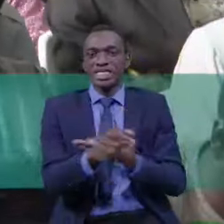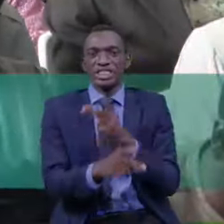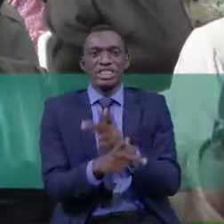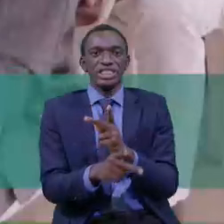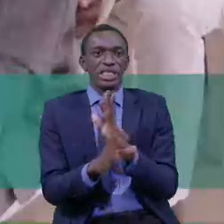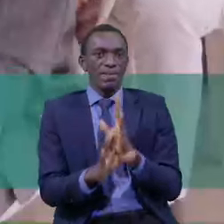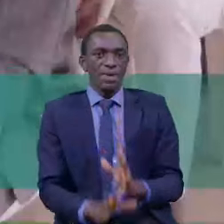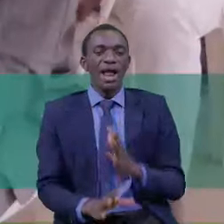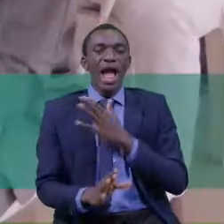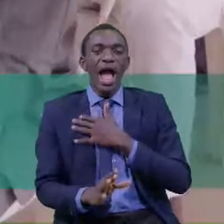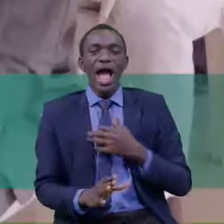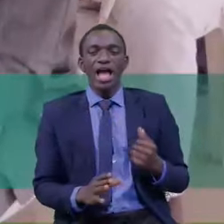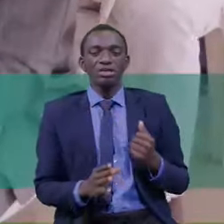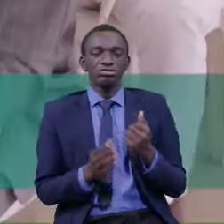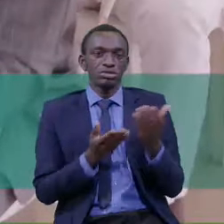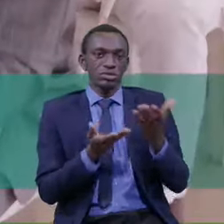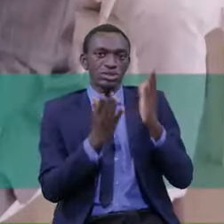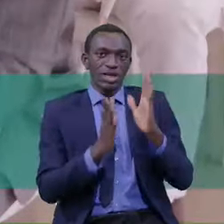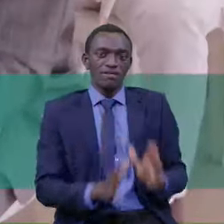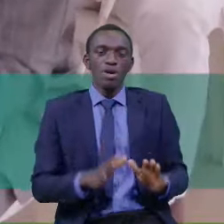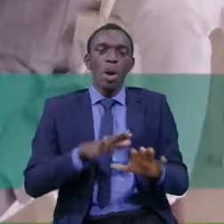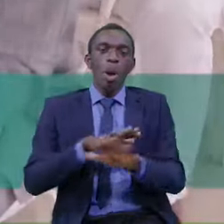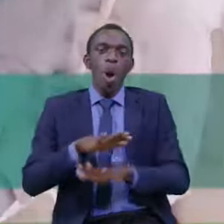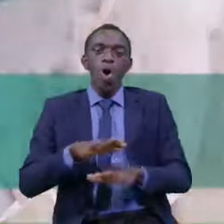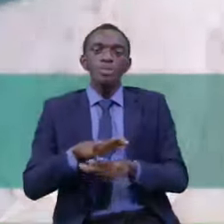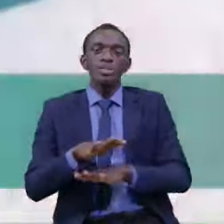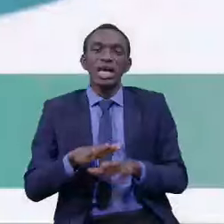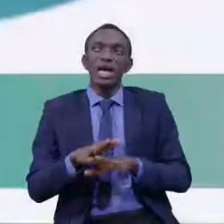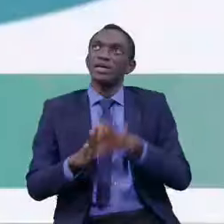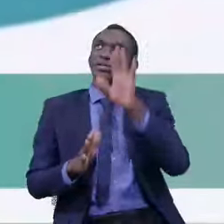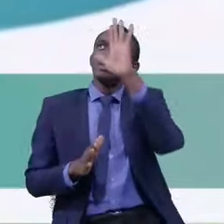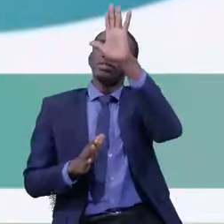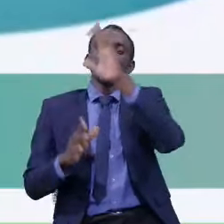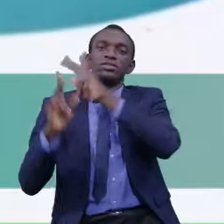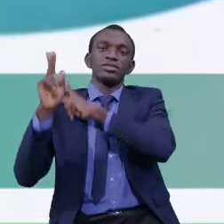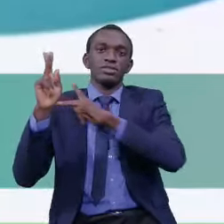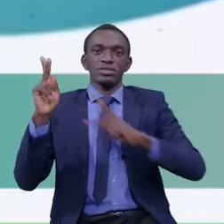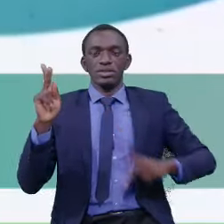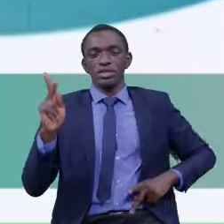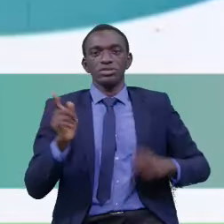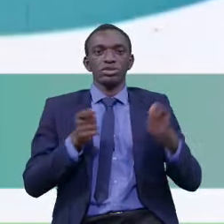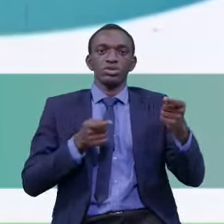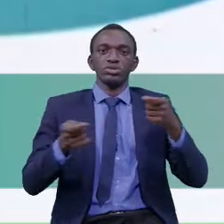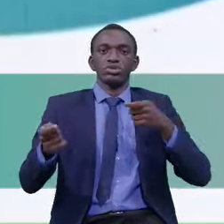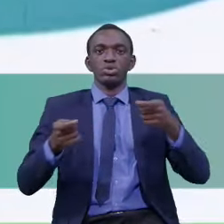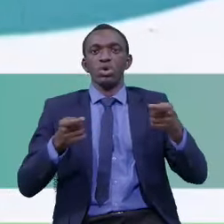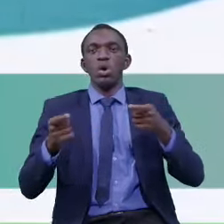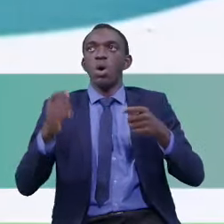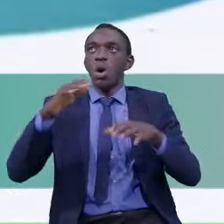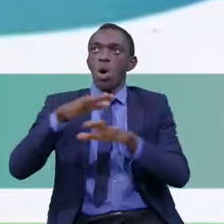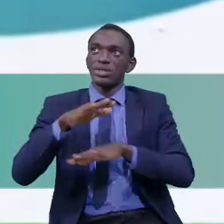subjects under his kingliness, under his royalty.